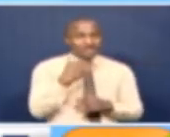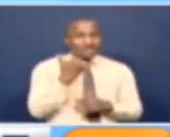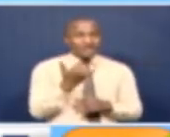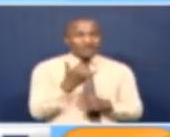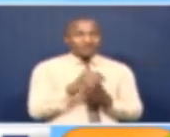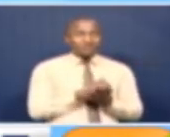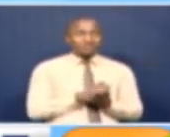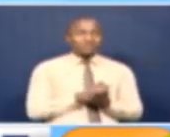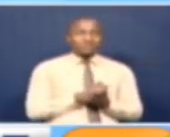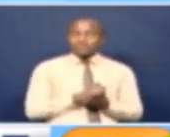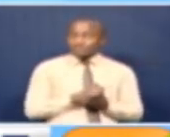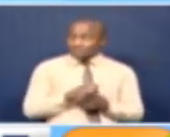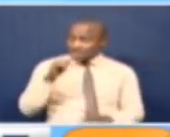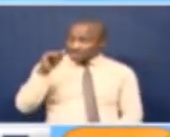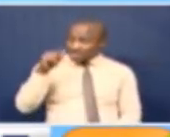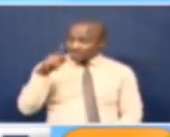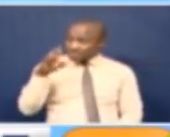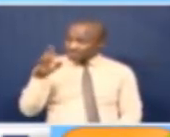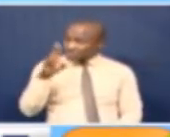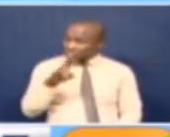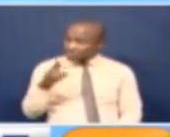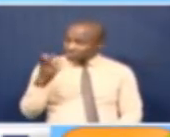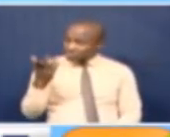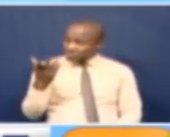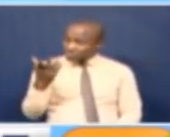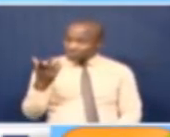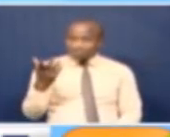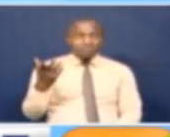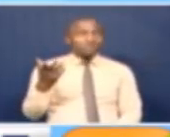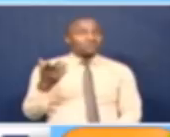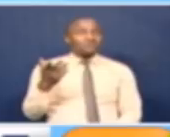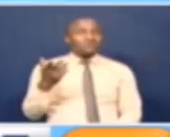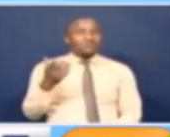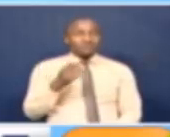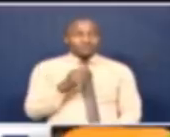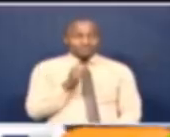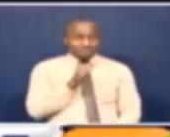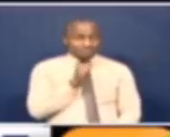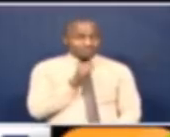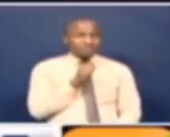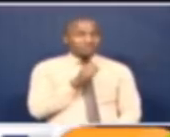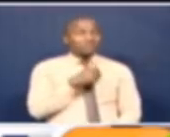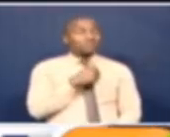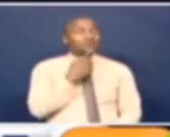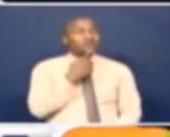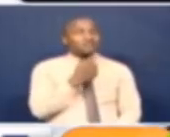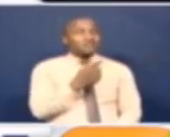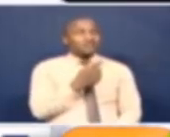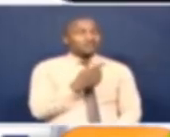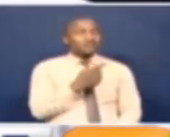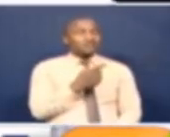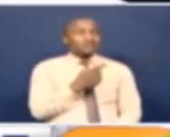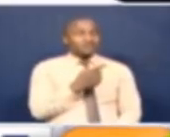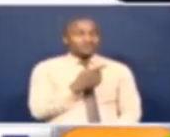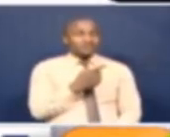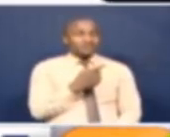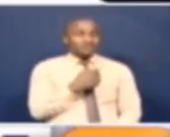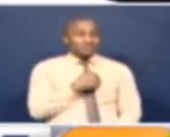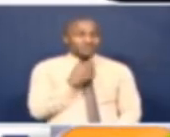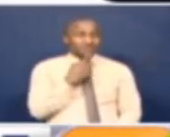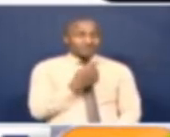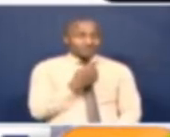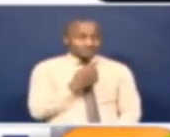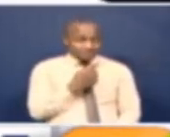using what, 50 caliber? Is that what it is? I mean, seriously, you just take an APC and you just Let me tell you, there is a cow. I didn't take that picture for that